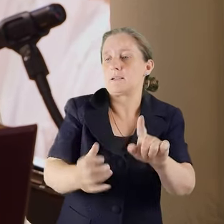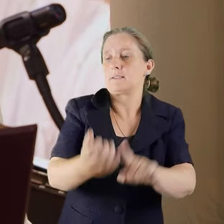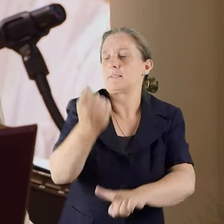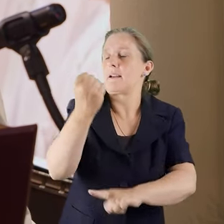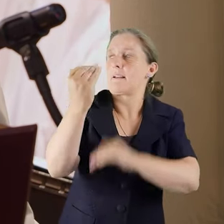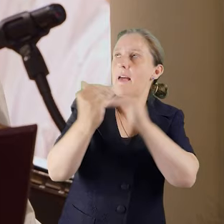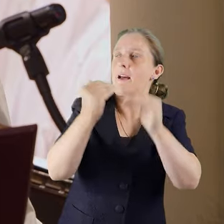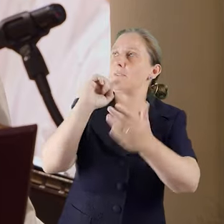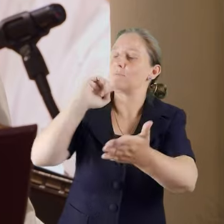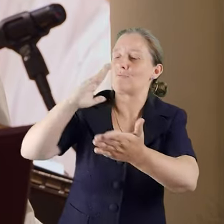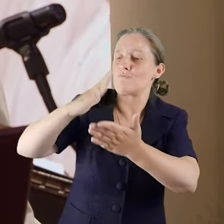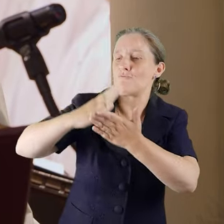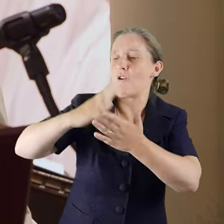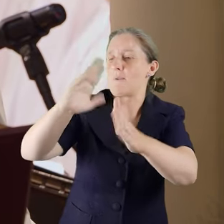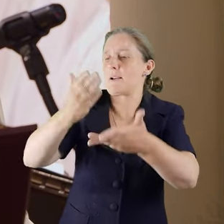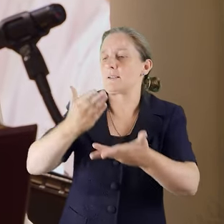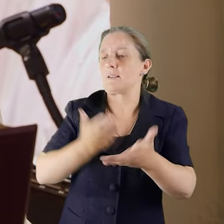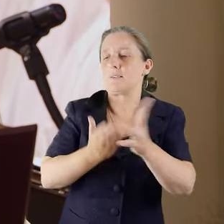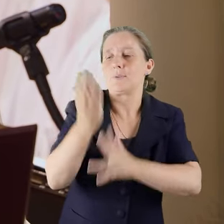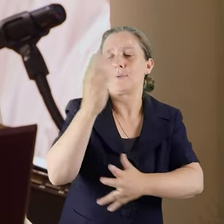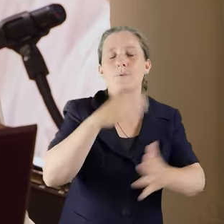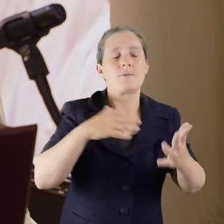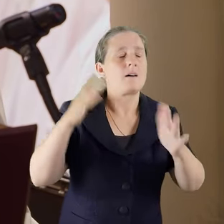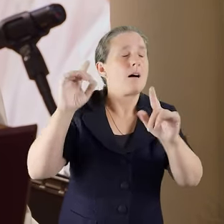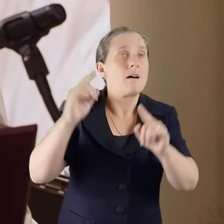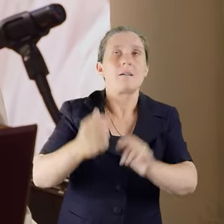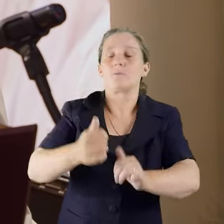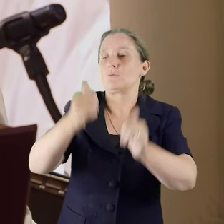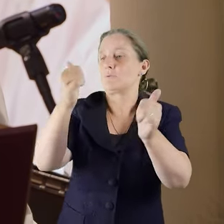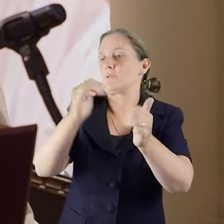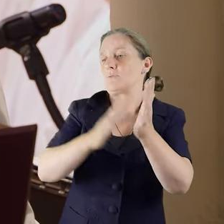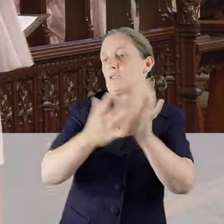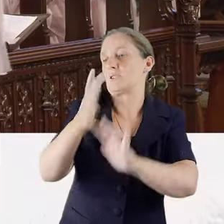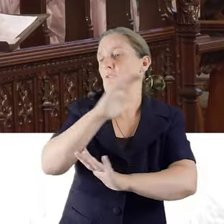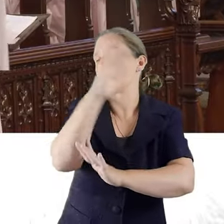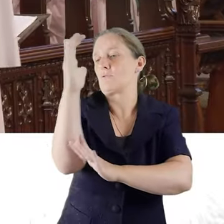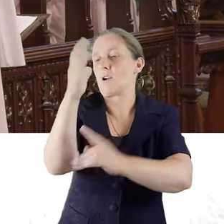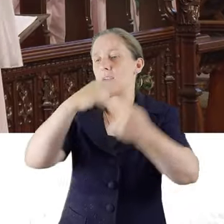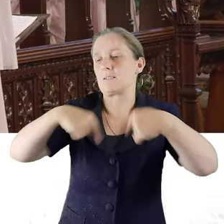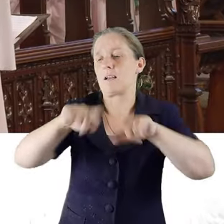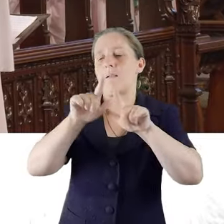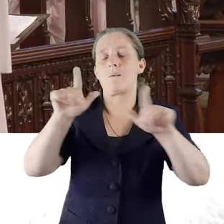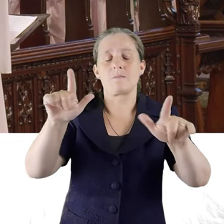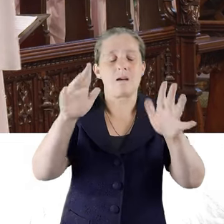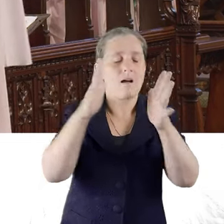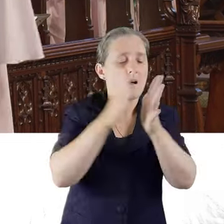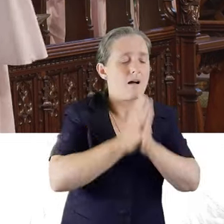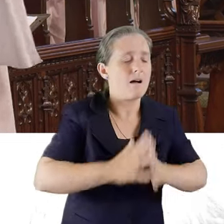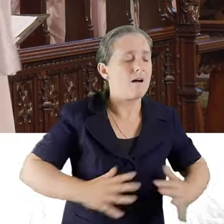heavenly promises through the merits of Jesus Christ our Lord.